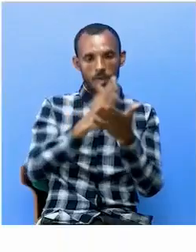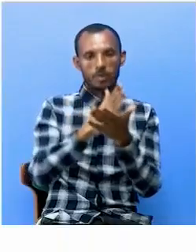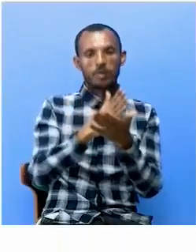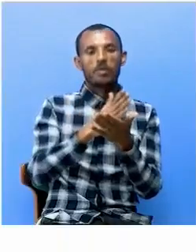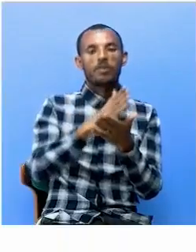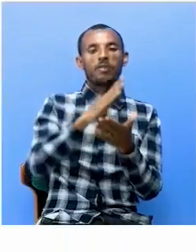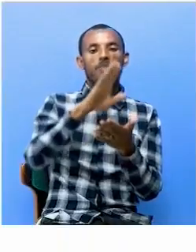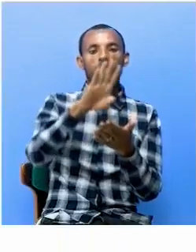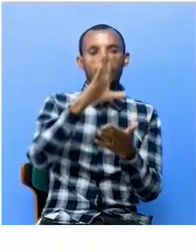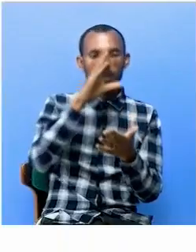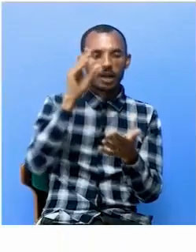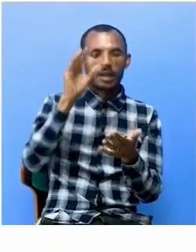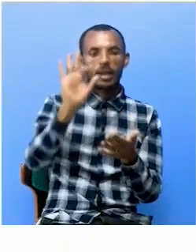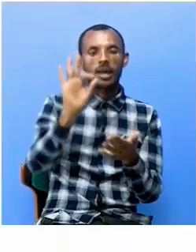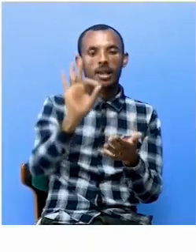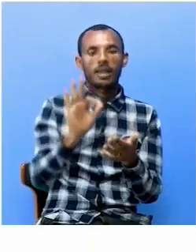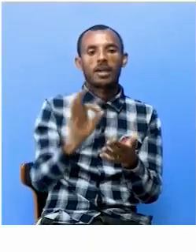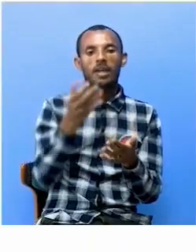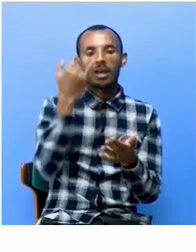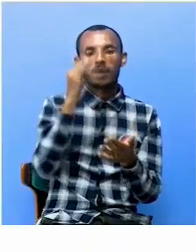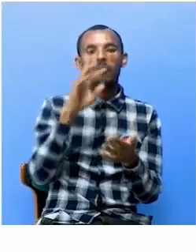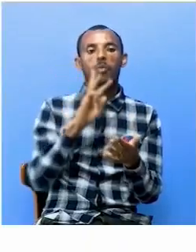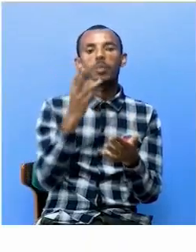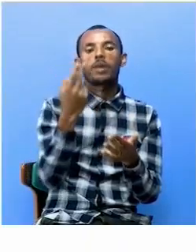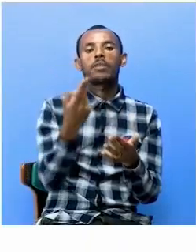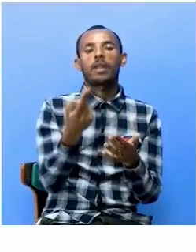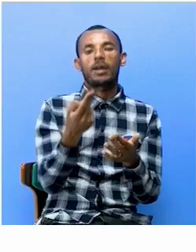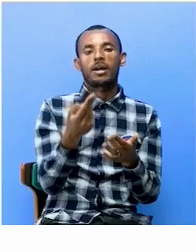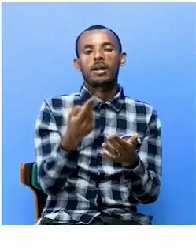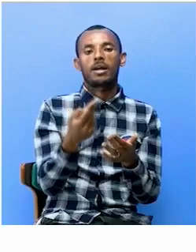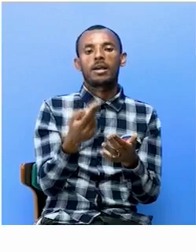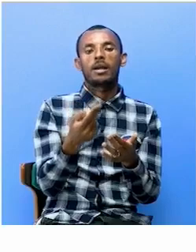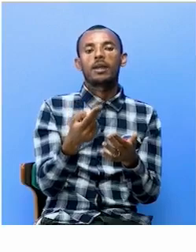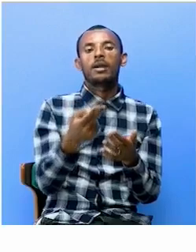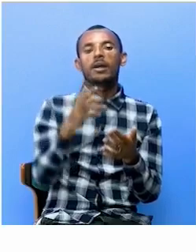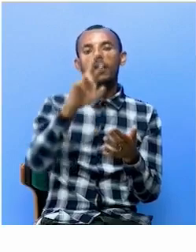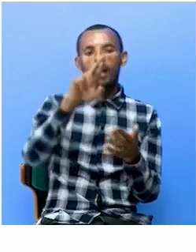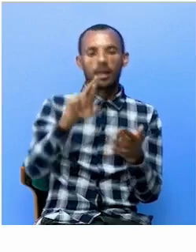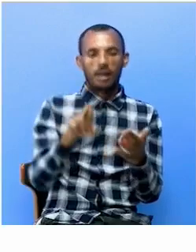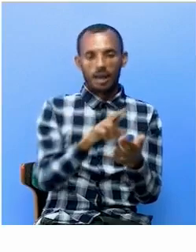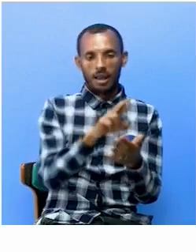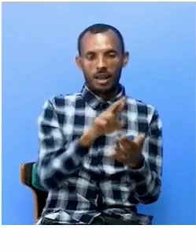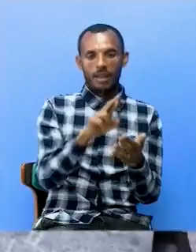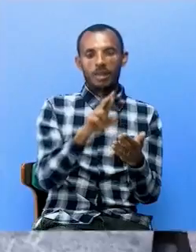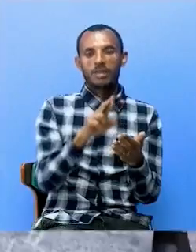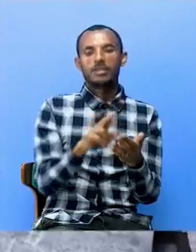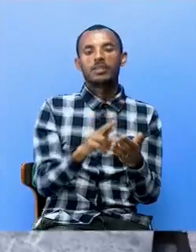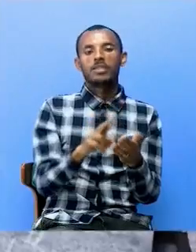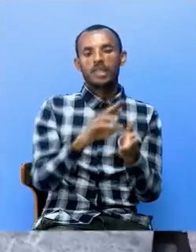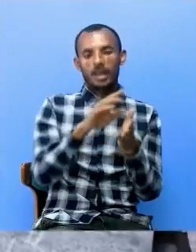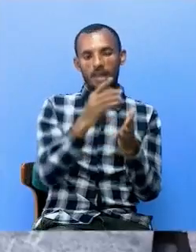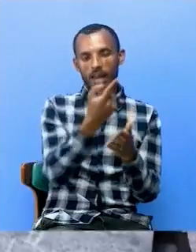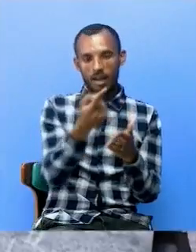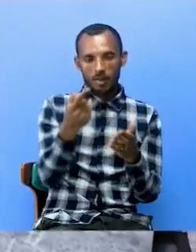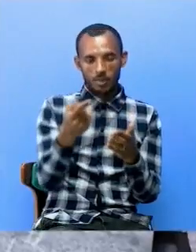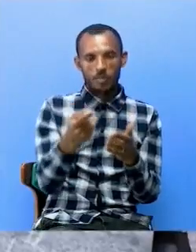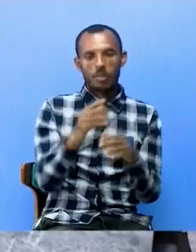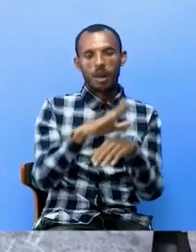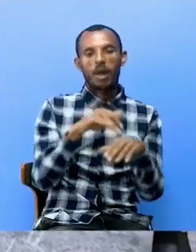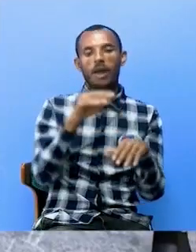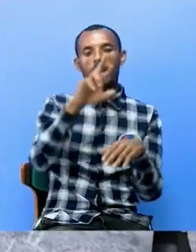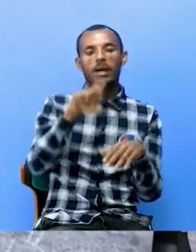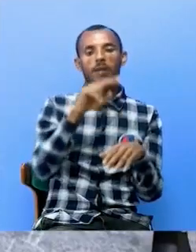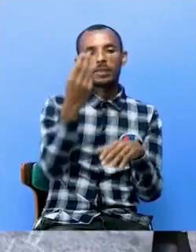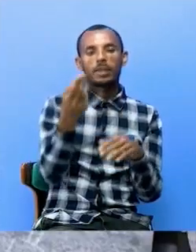So if we take radical in each side, okay, if we take radical in each side,